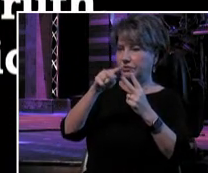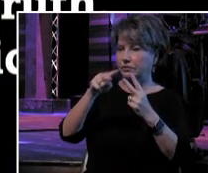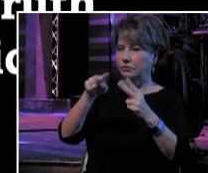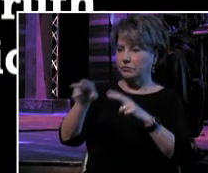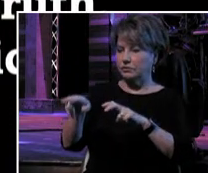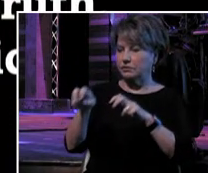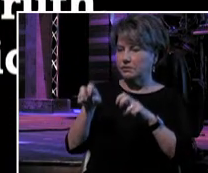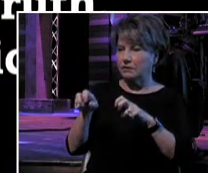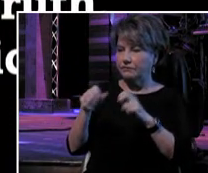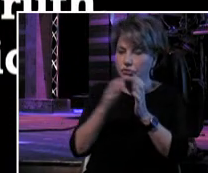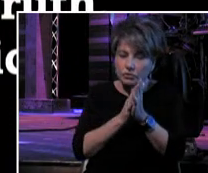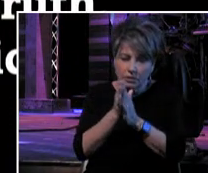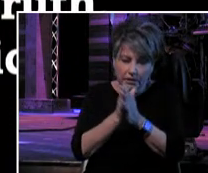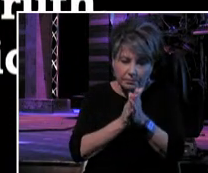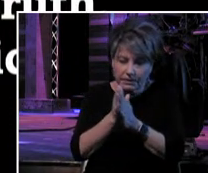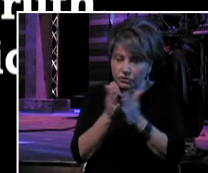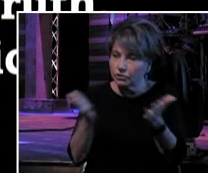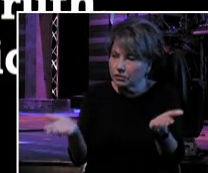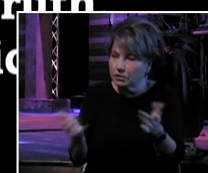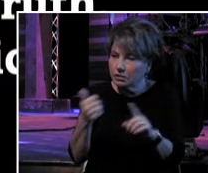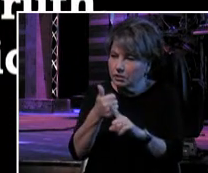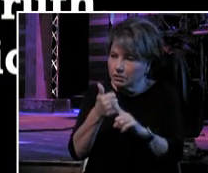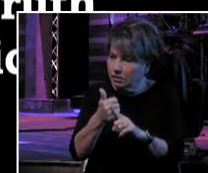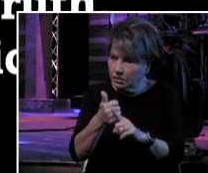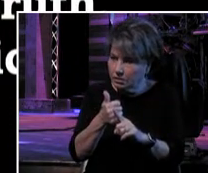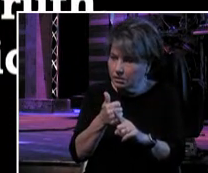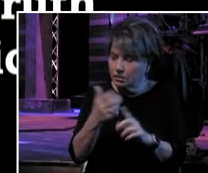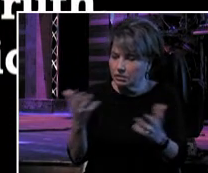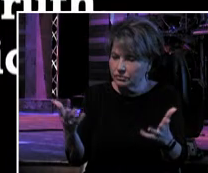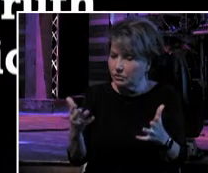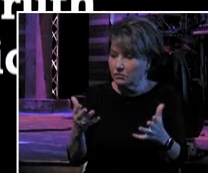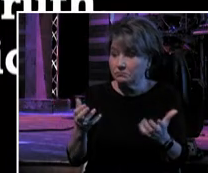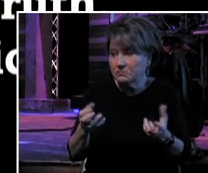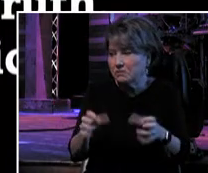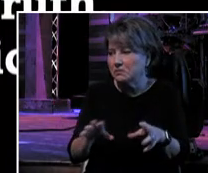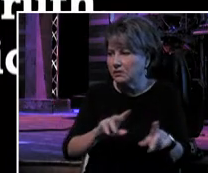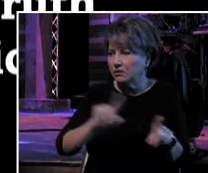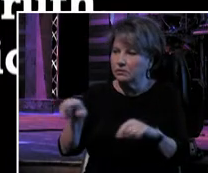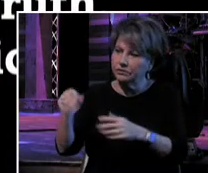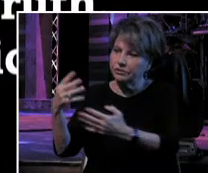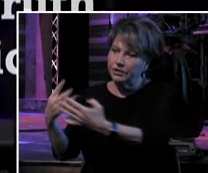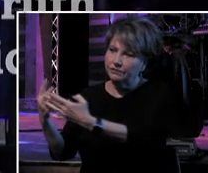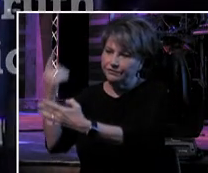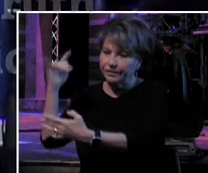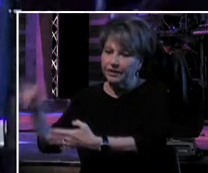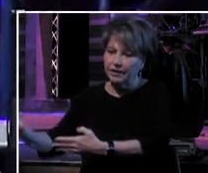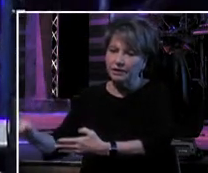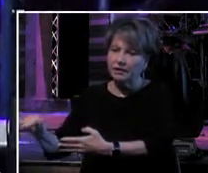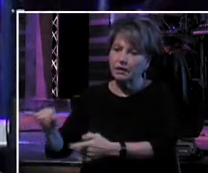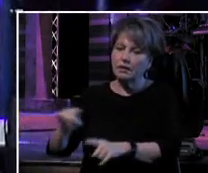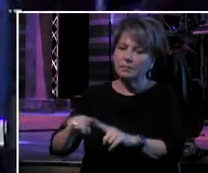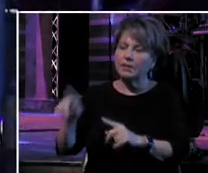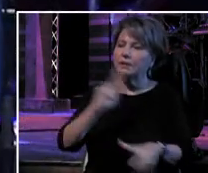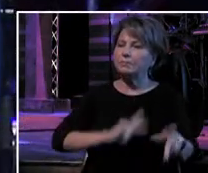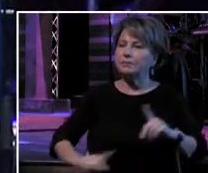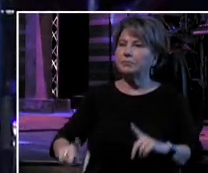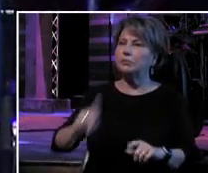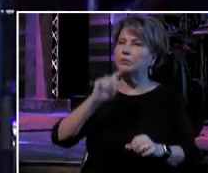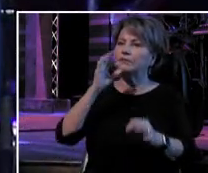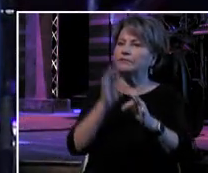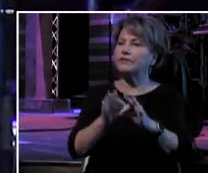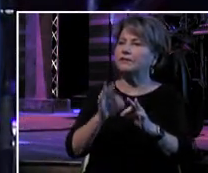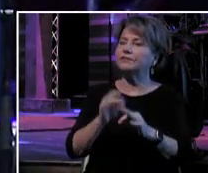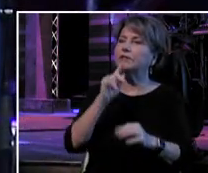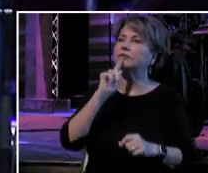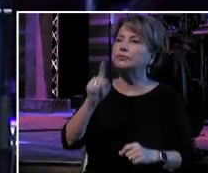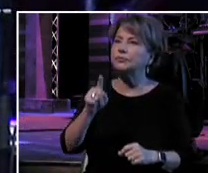but thinking to afflict me in my imprisonment. So in some way, kind of deluded, in convoluted way, they were trying to get at the